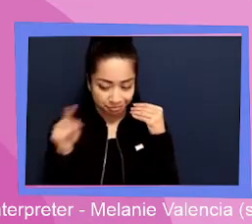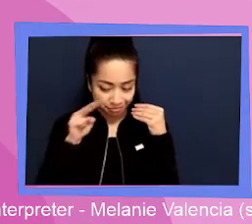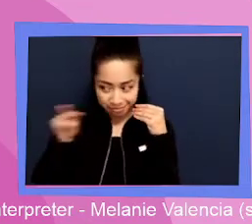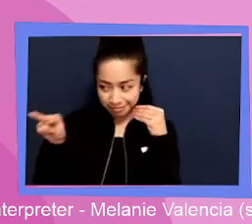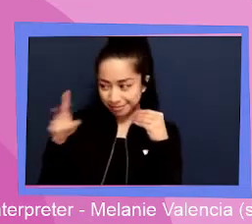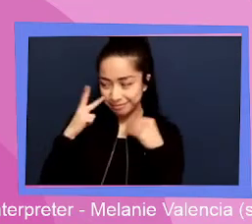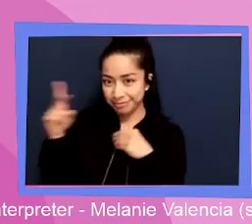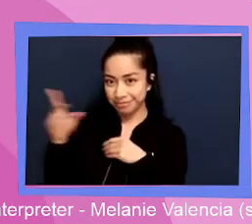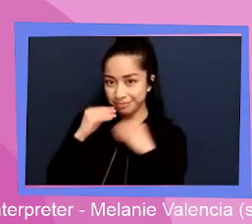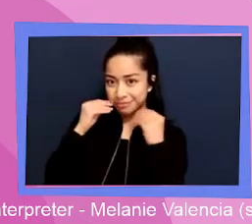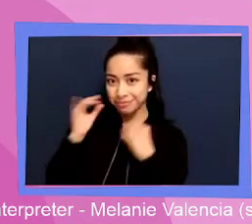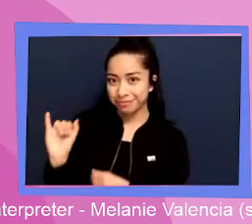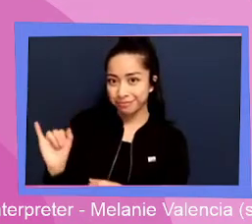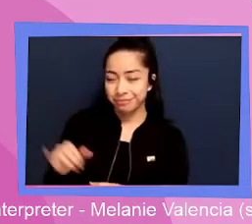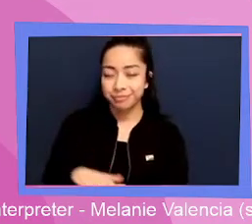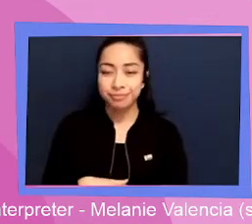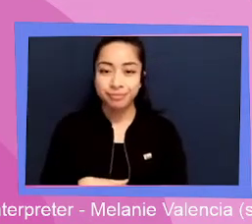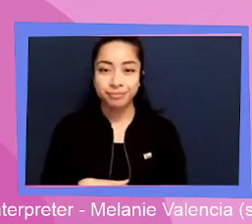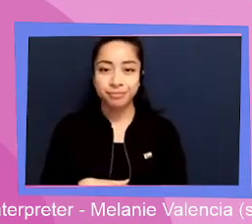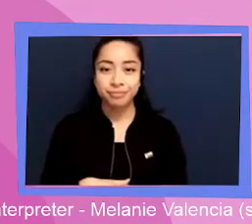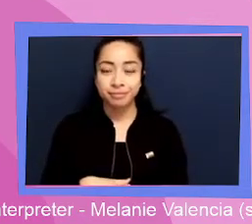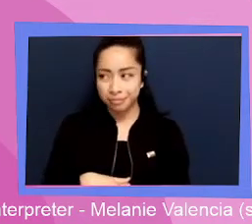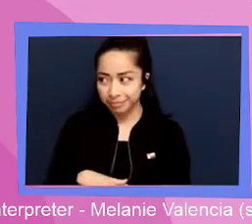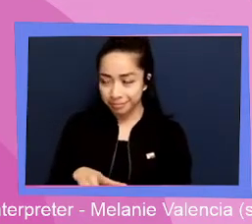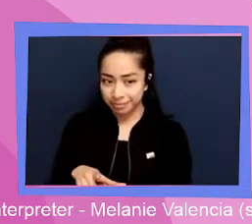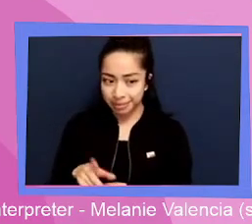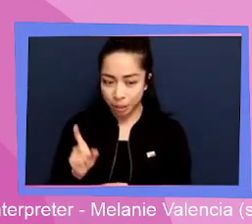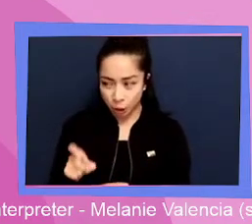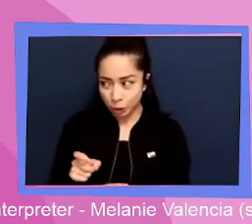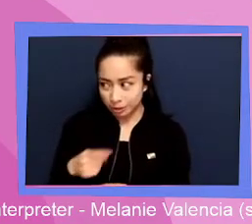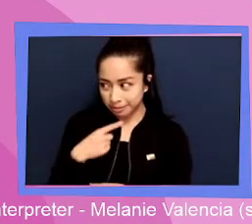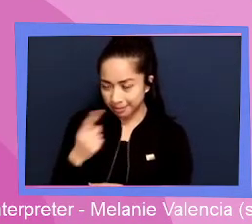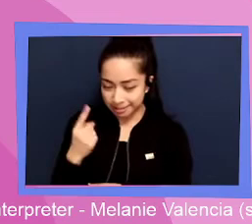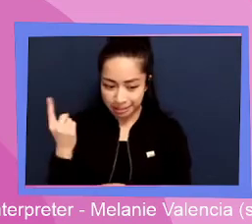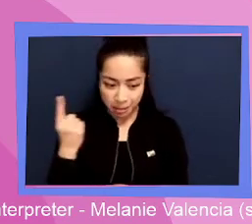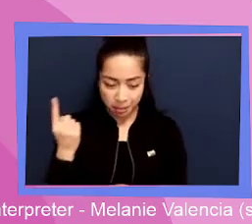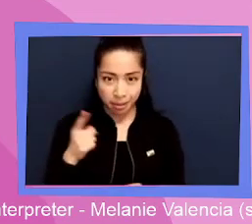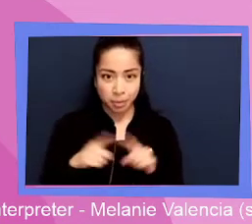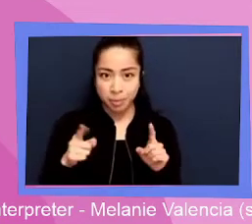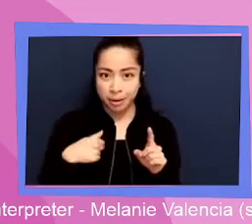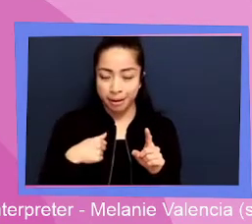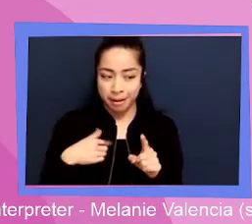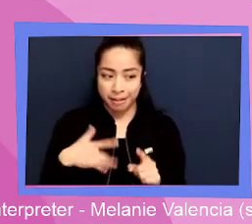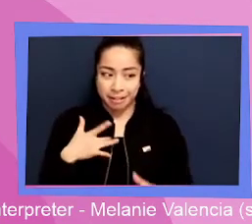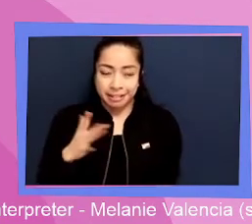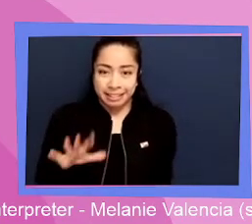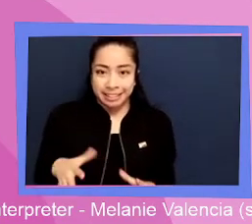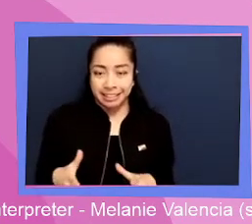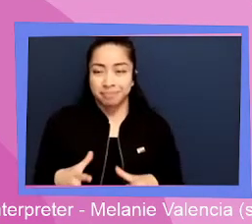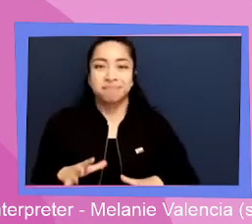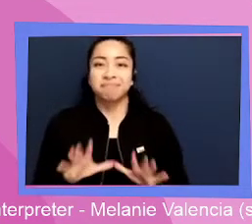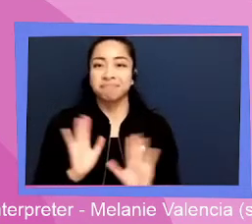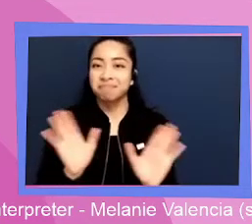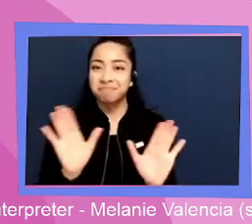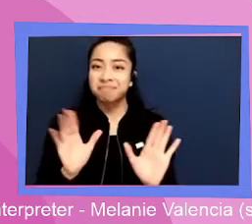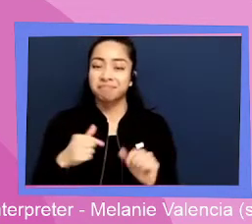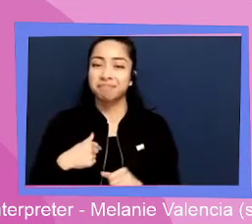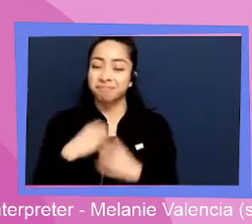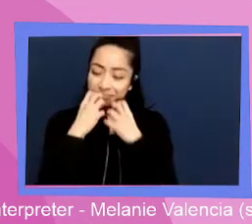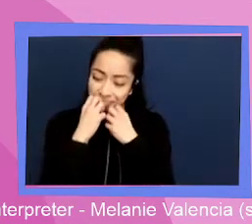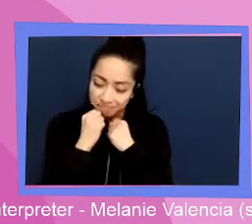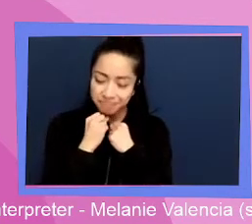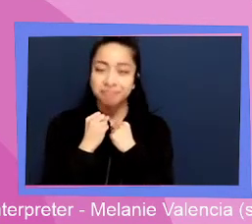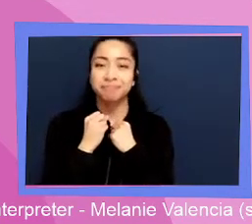eye. Deanna should say something, probably, but it was so unbearably sweet to just walk hand in hand that she couldn't bring herself to